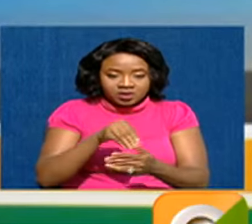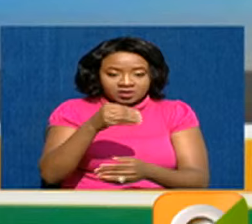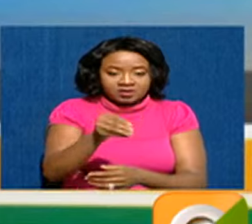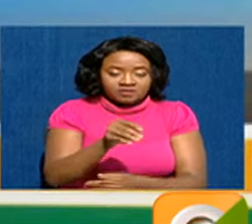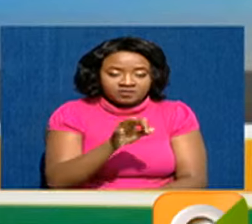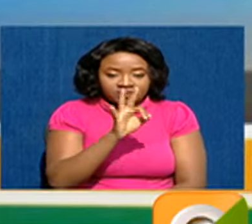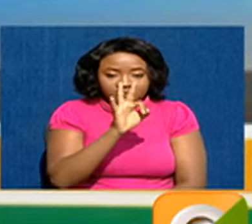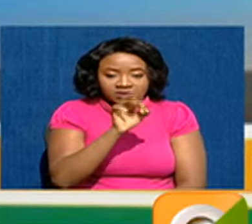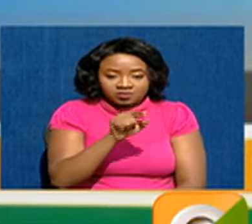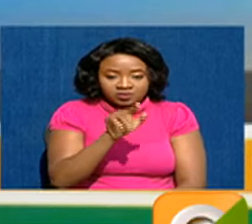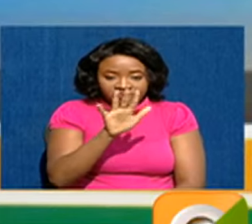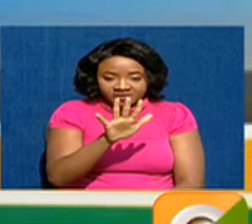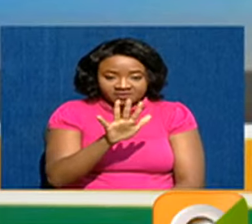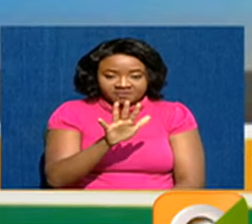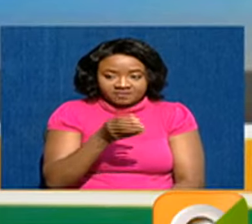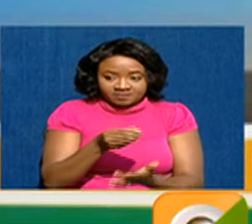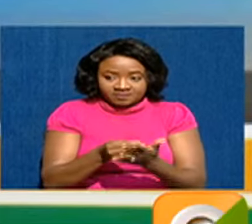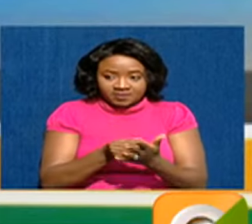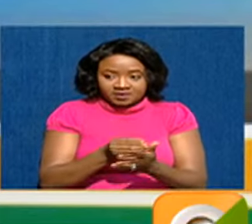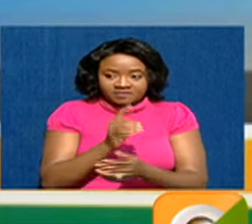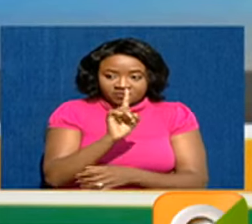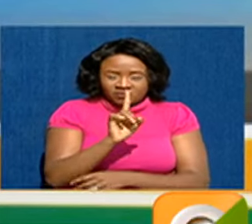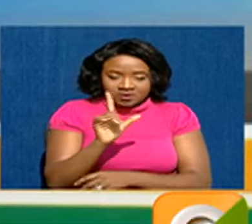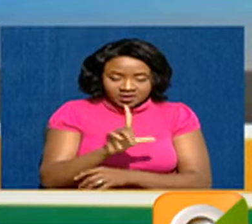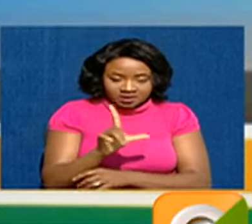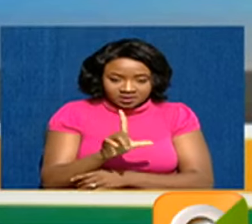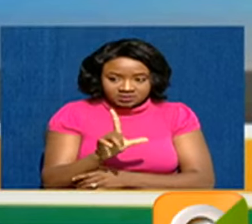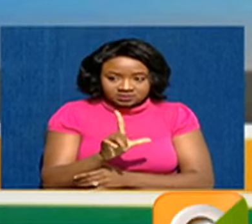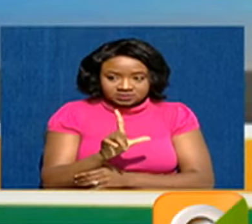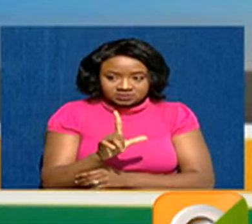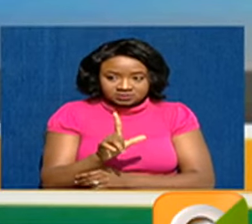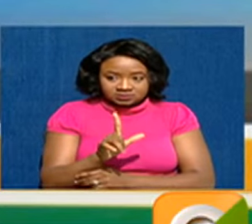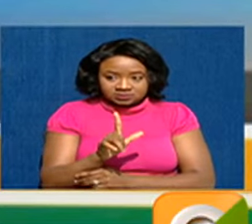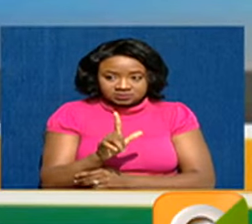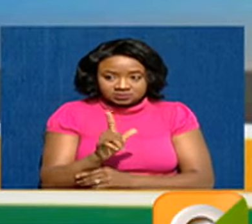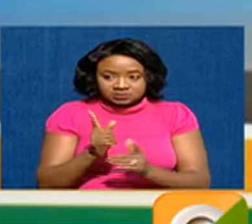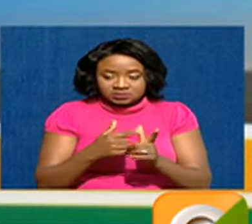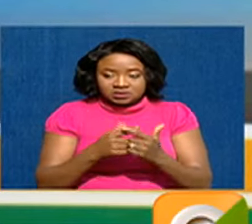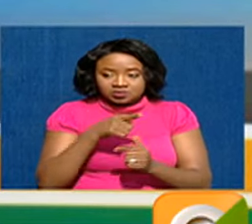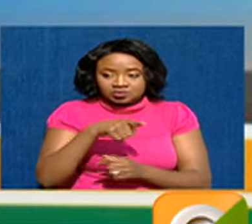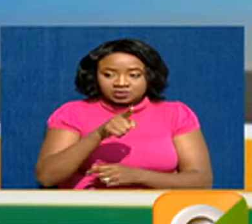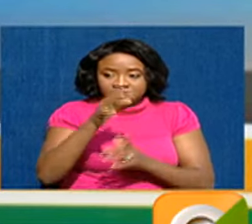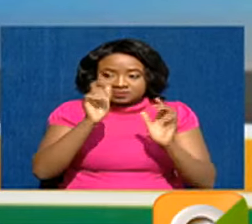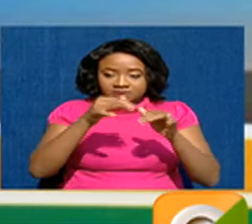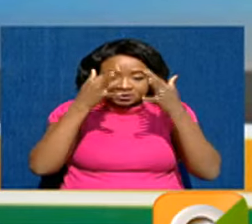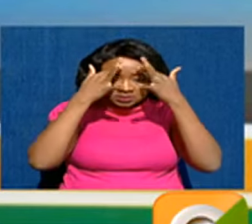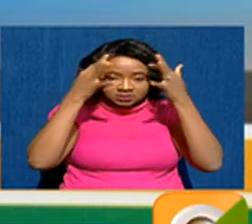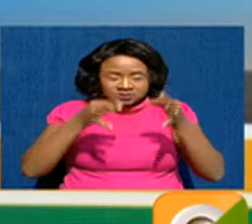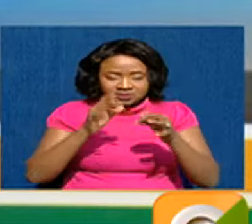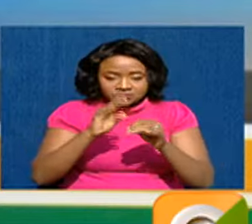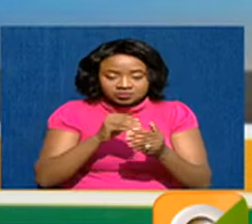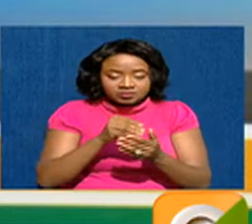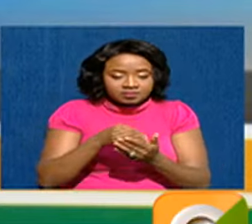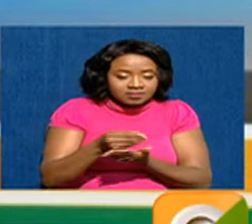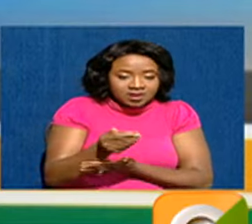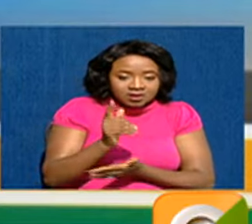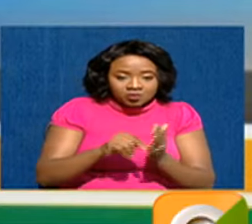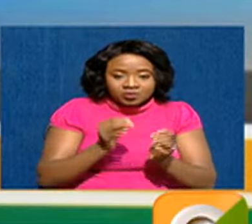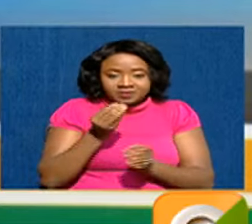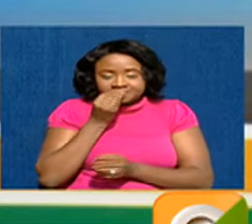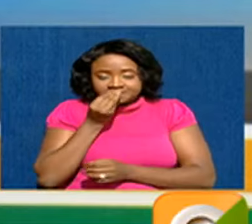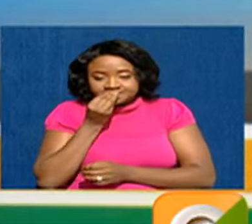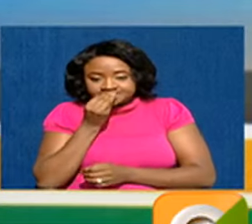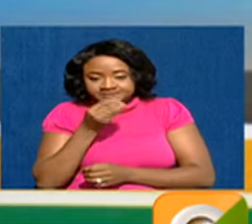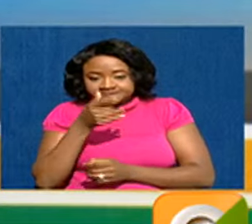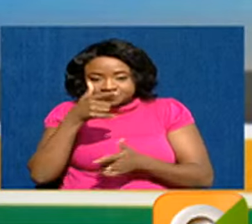liter you deliver to a cooperative. So use that money to buy, let's say, for instance, food for the cow, that is dairy